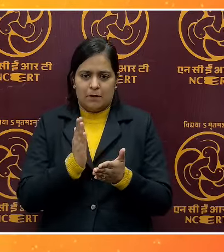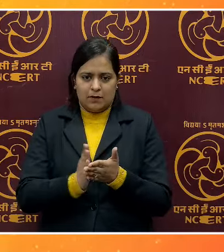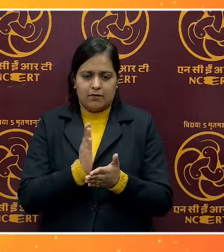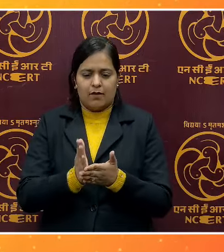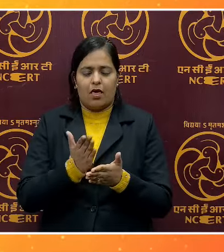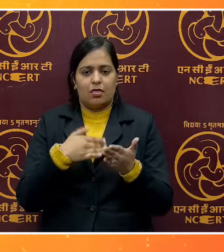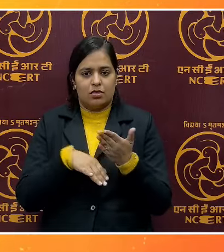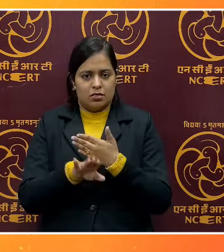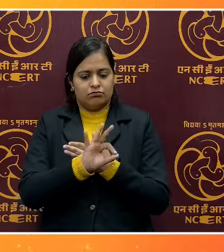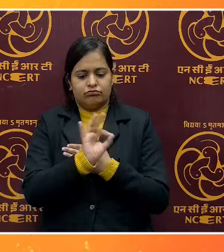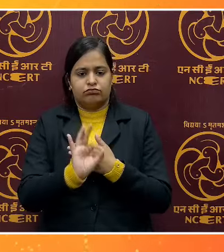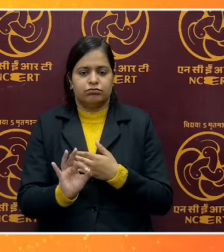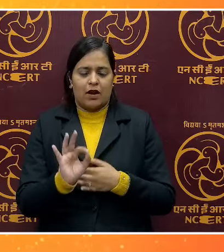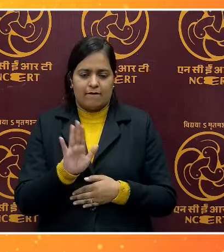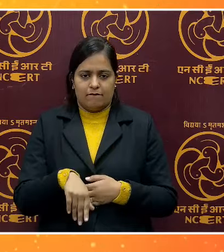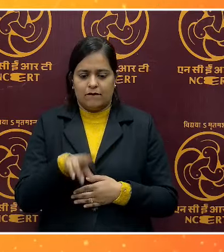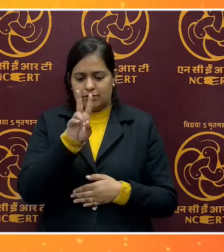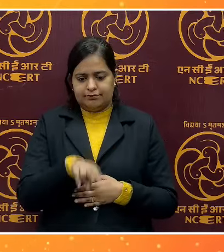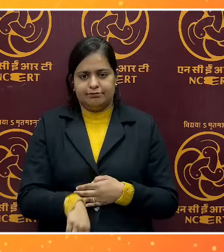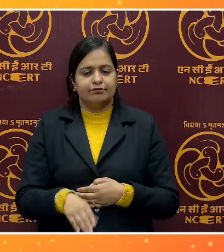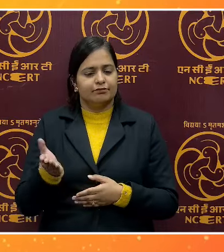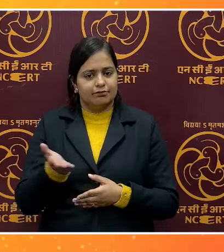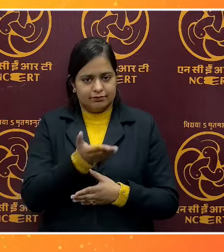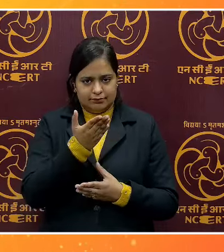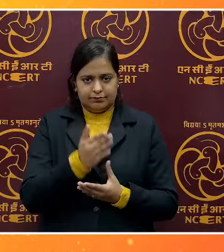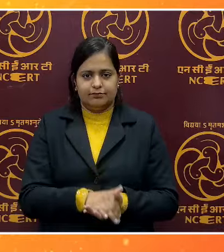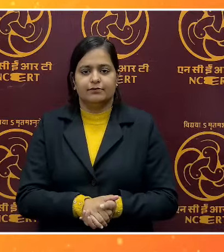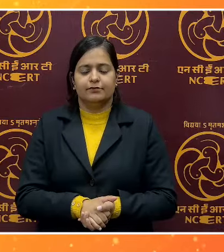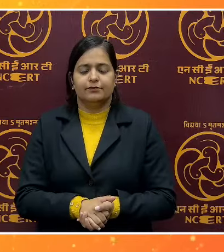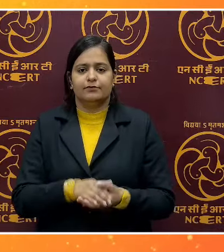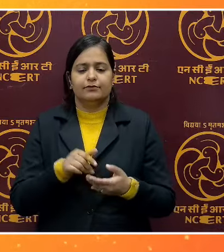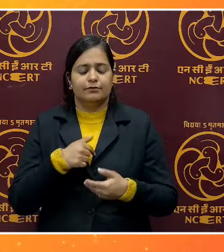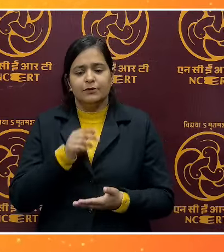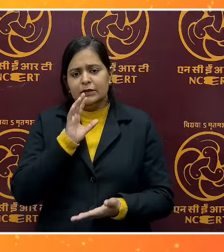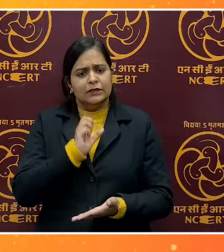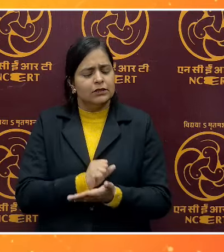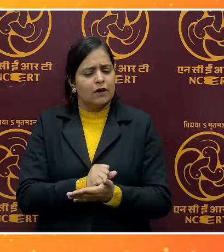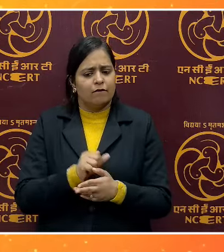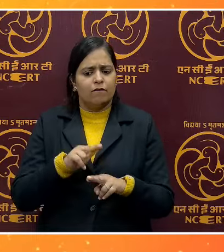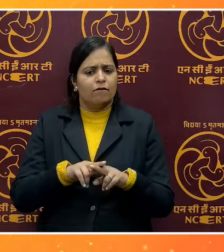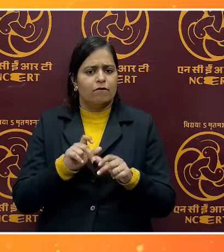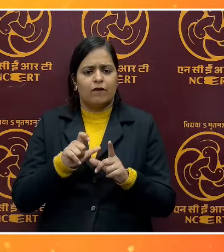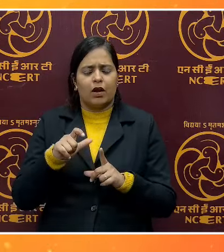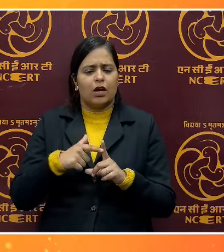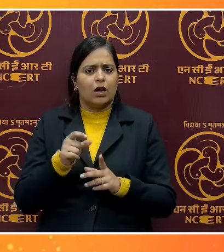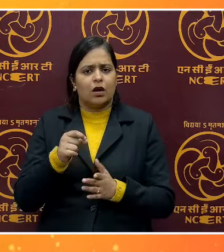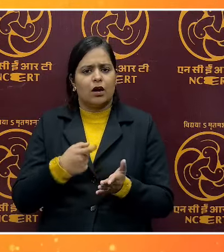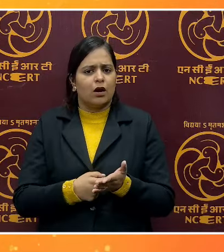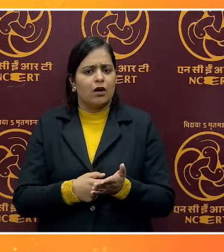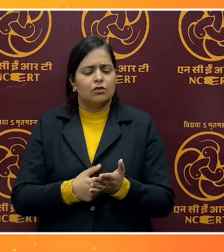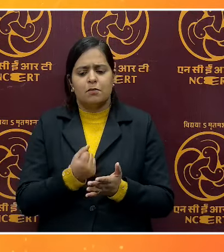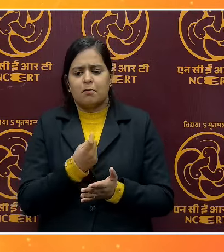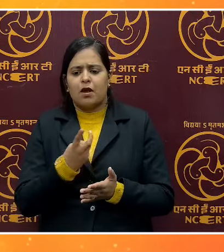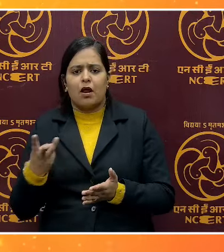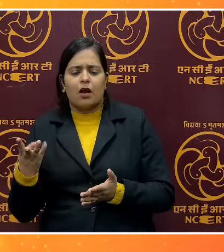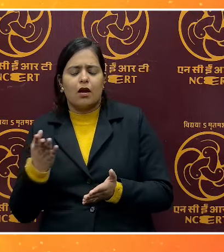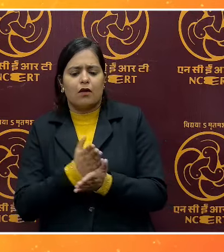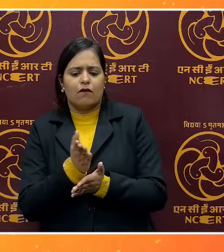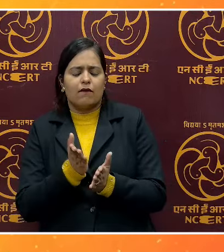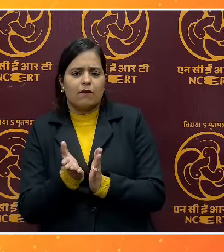factor, I going to be decide. So, generally I deciding factor, we have to dissociate the complex, how many kind of ions are